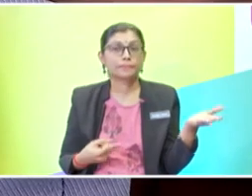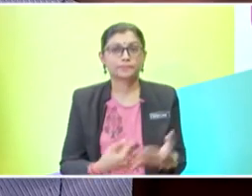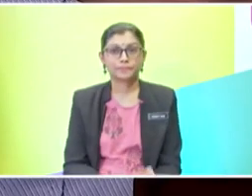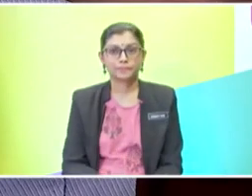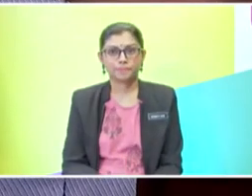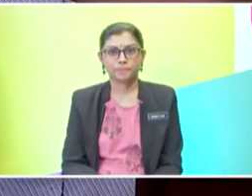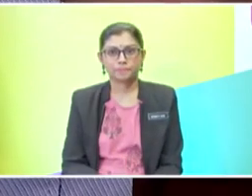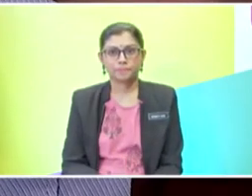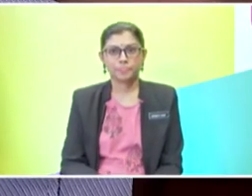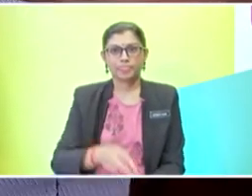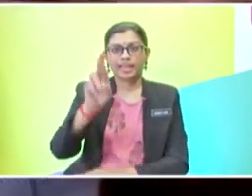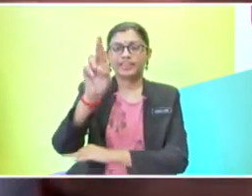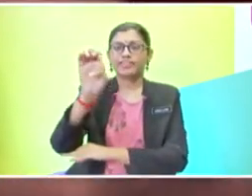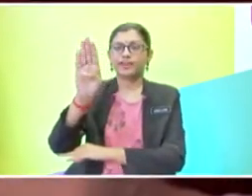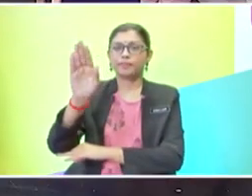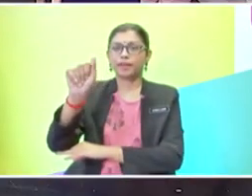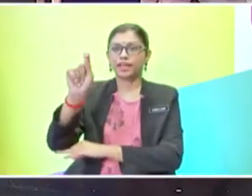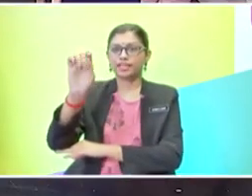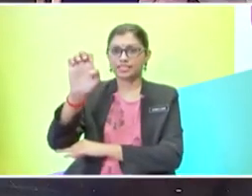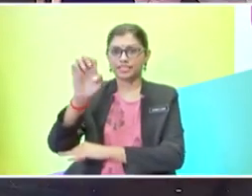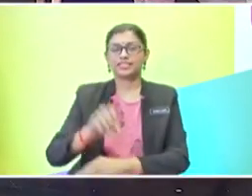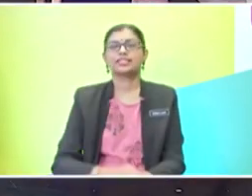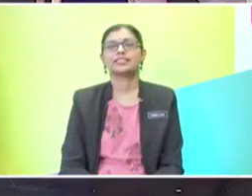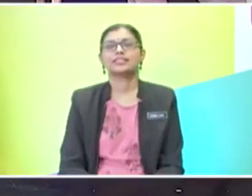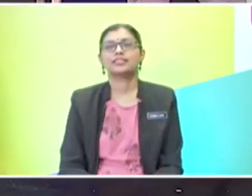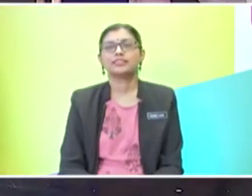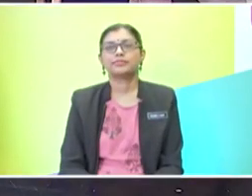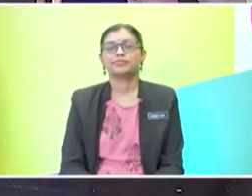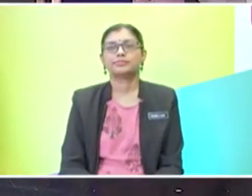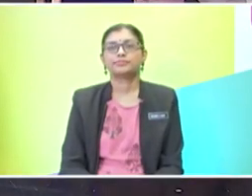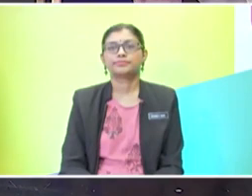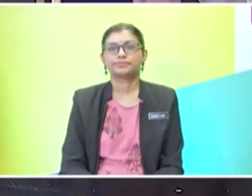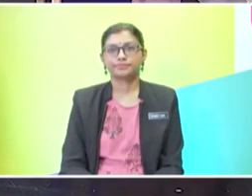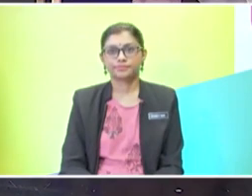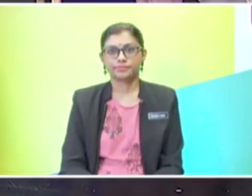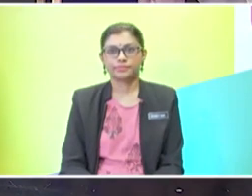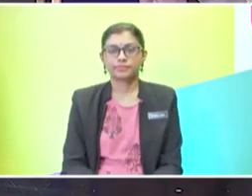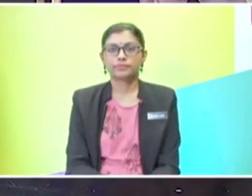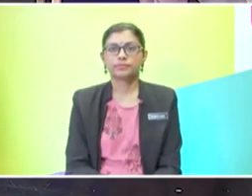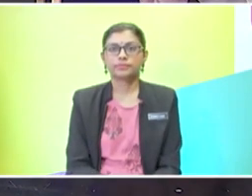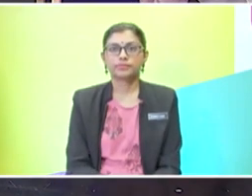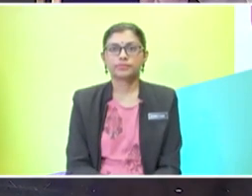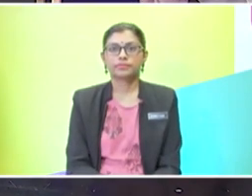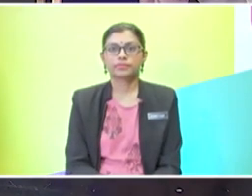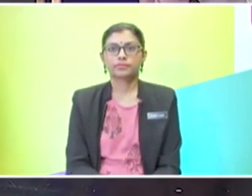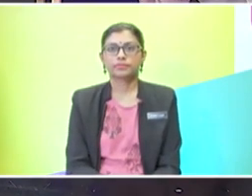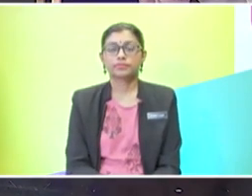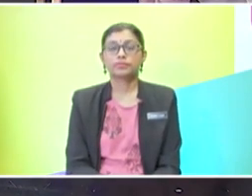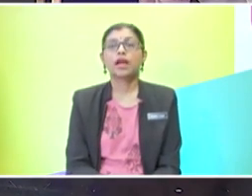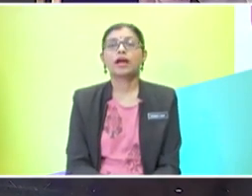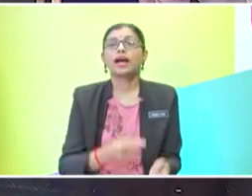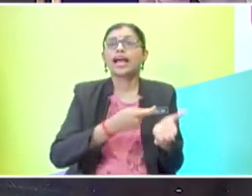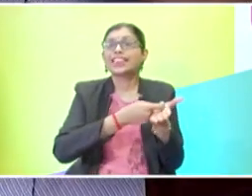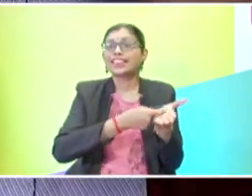is a rebate. Wow, you can remember all the terms. Wow. Oh yes. Next one. Tax that need to